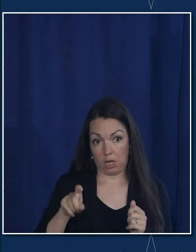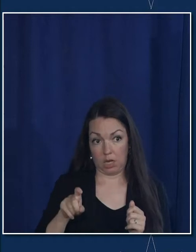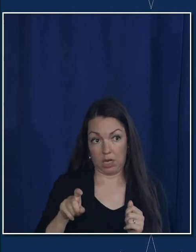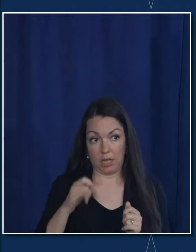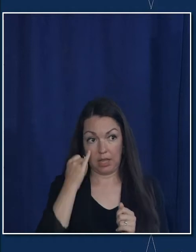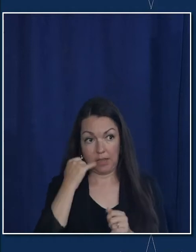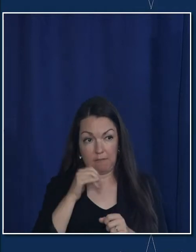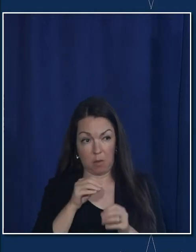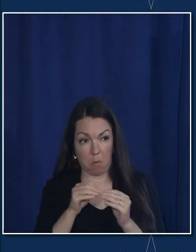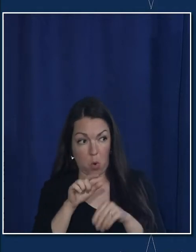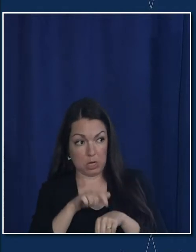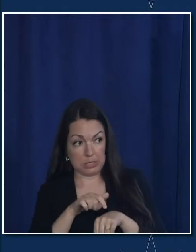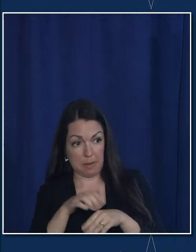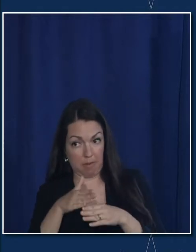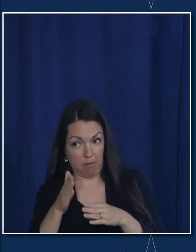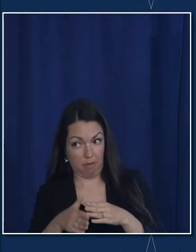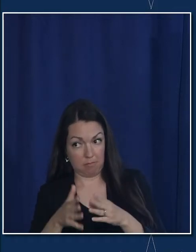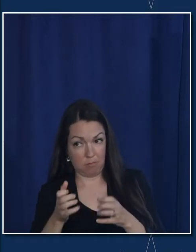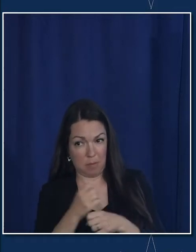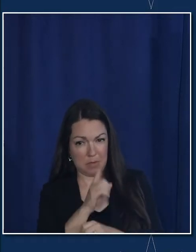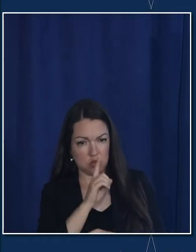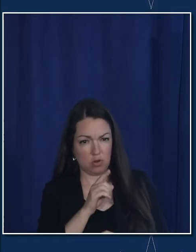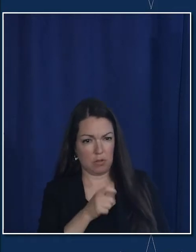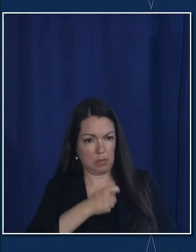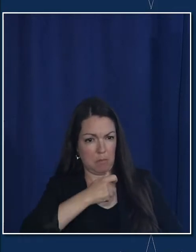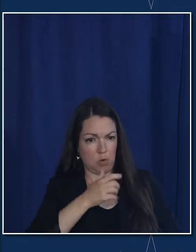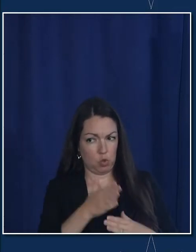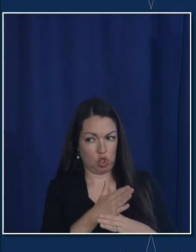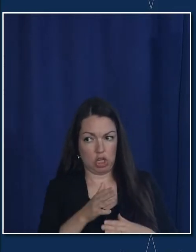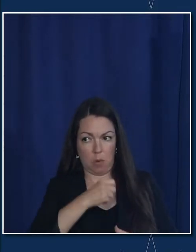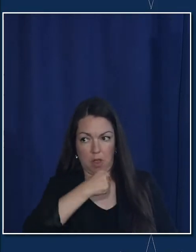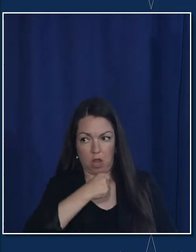end, we can do more. But we just want to make sure the microphones are shared.